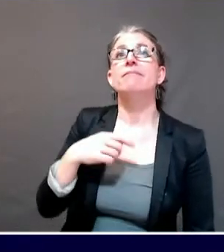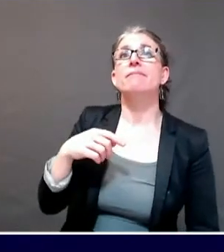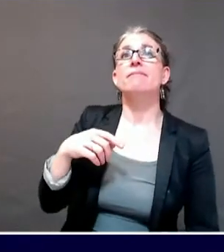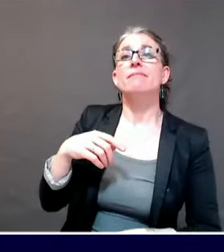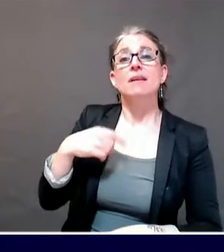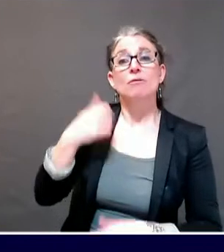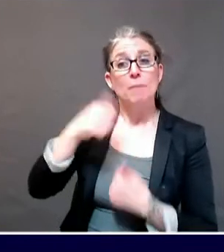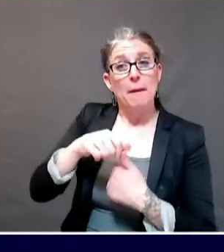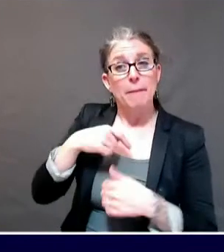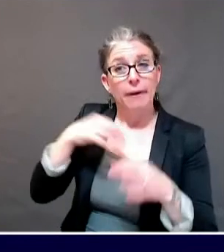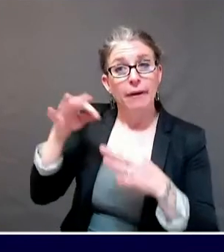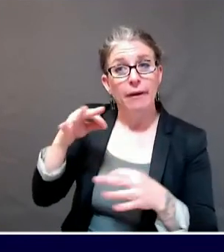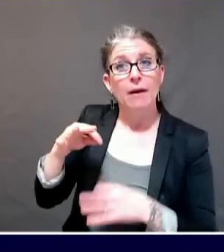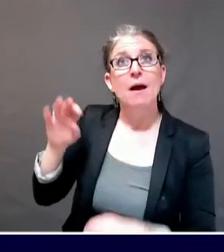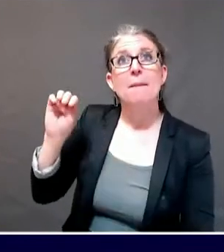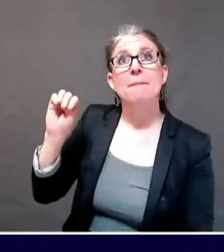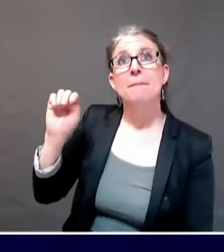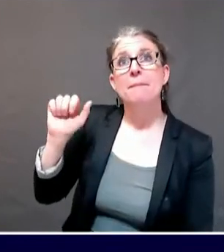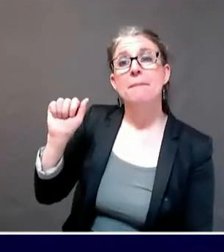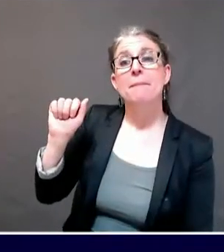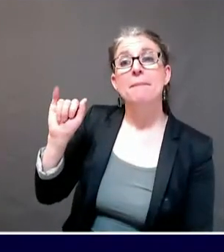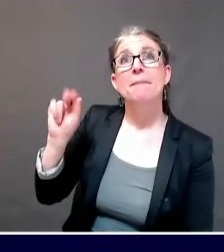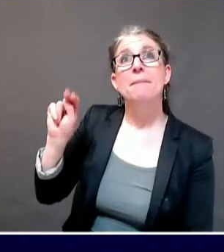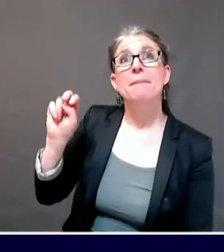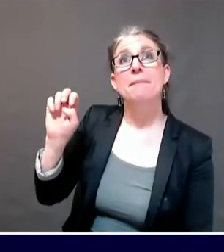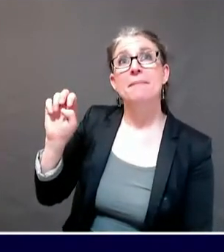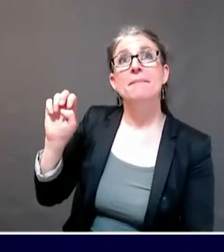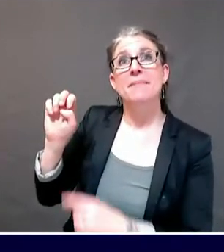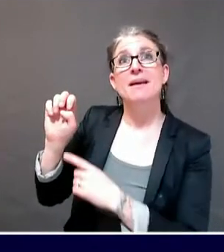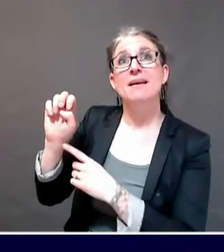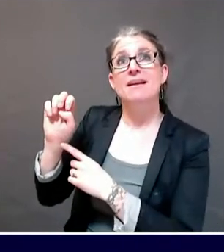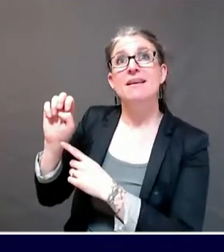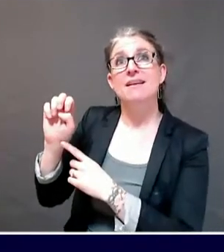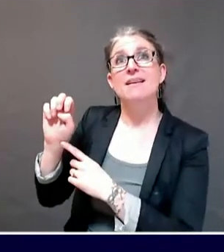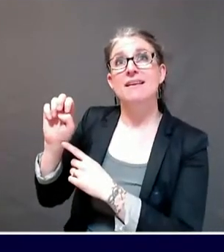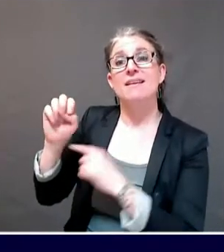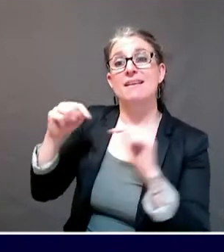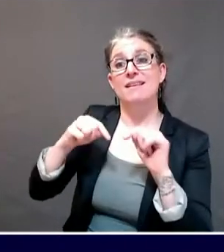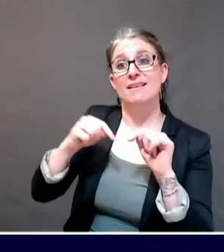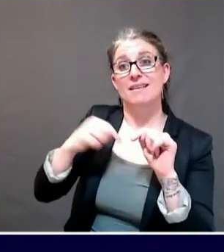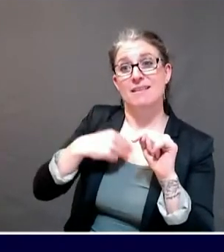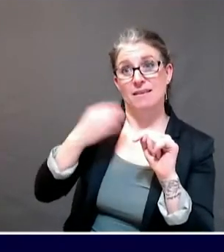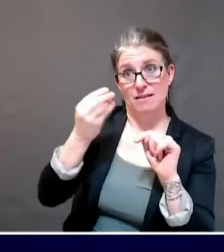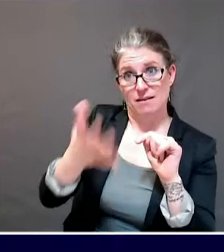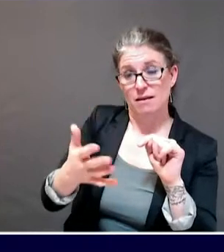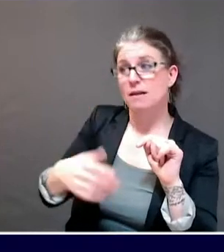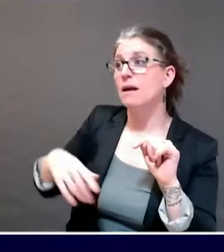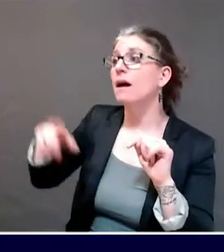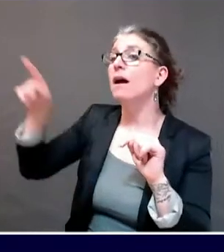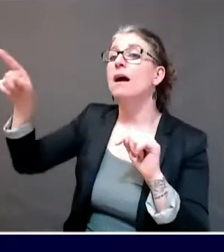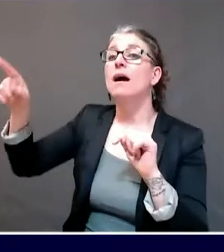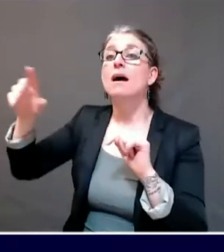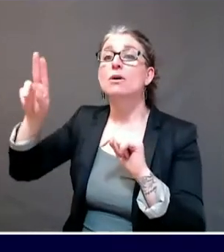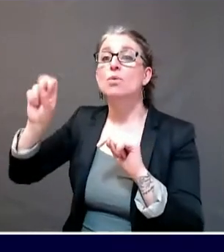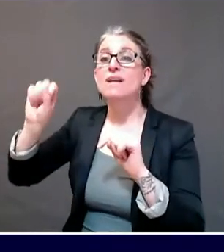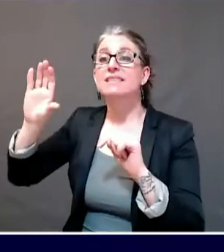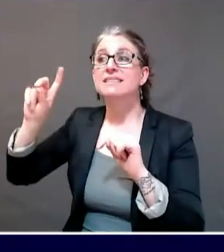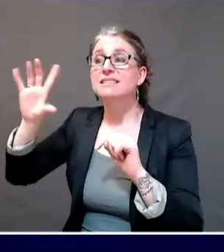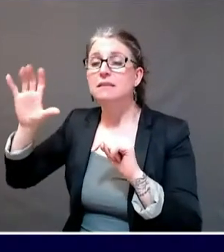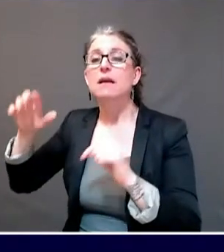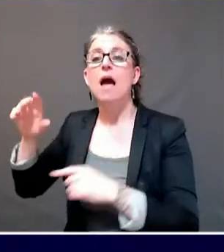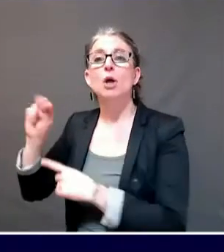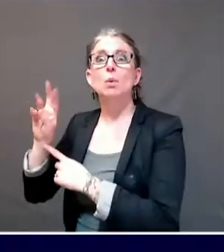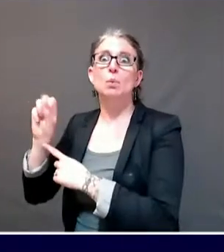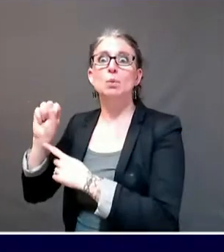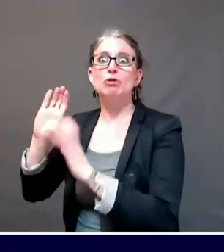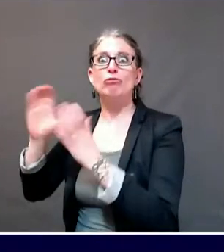states. Great, thank you. And so kind of another question along these lines, talking about the vaccine supply